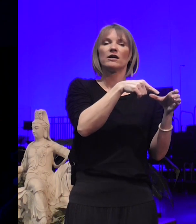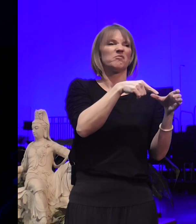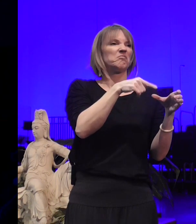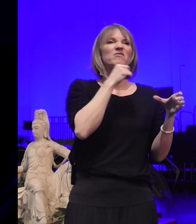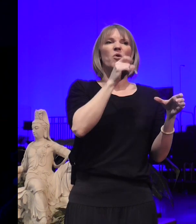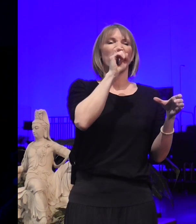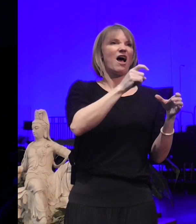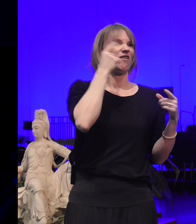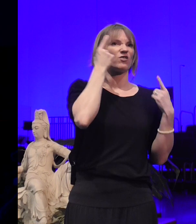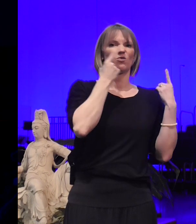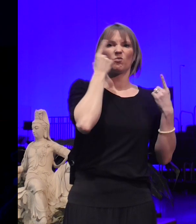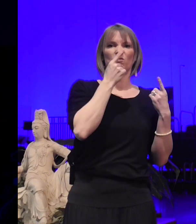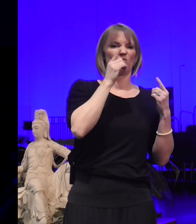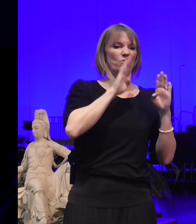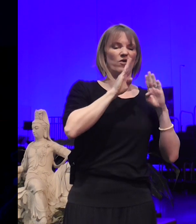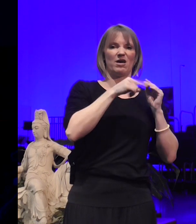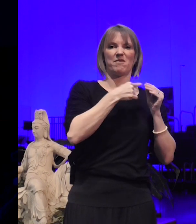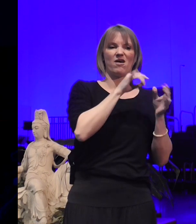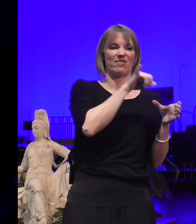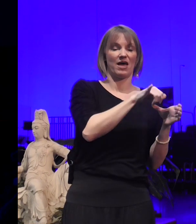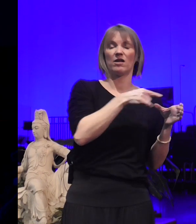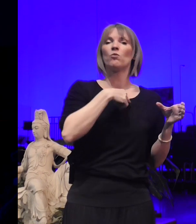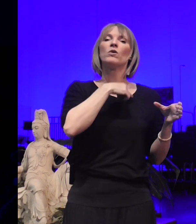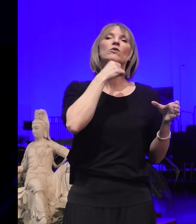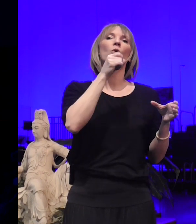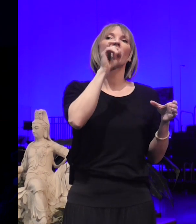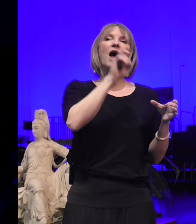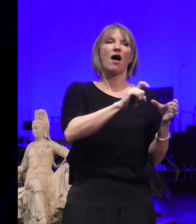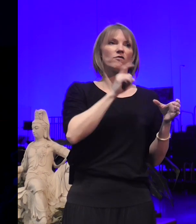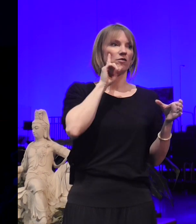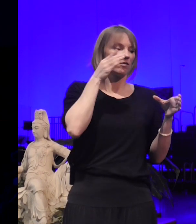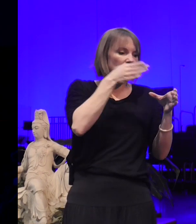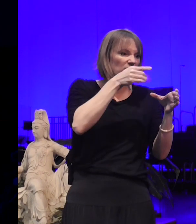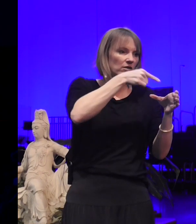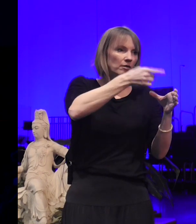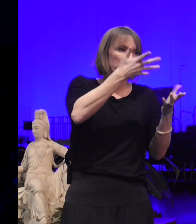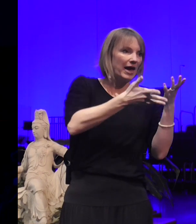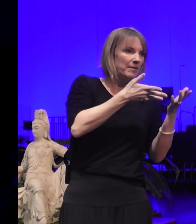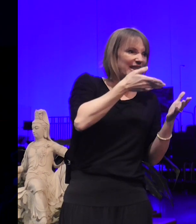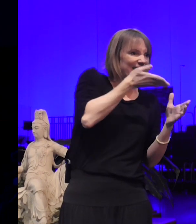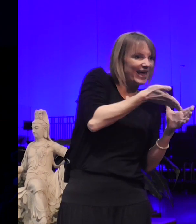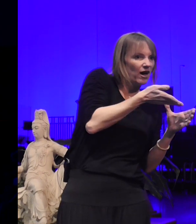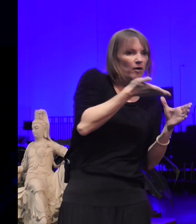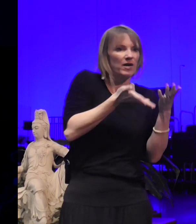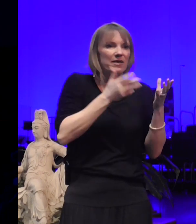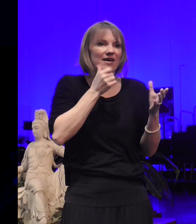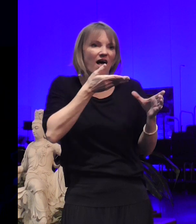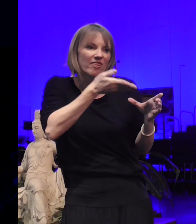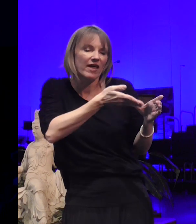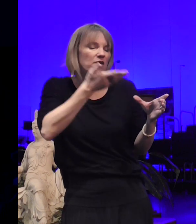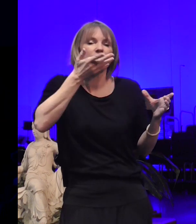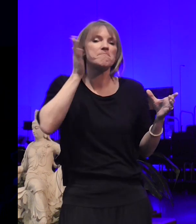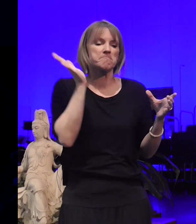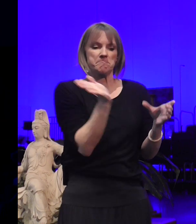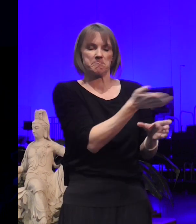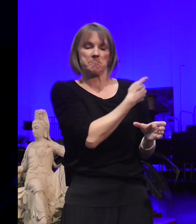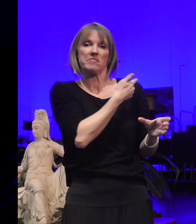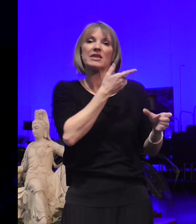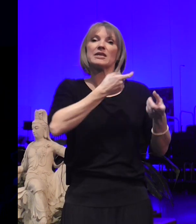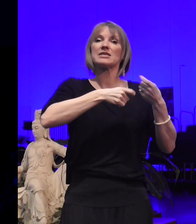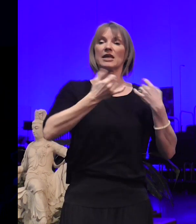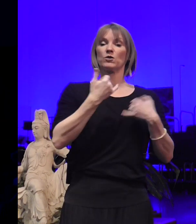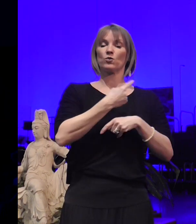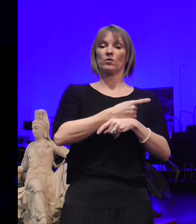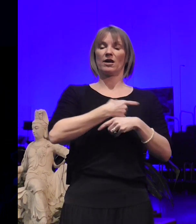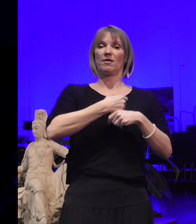concern us. In fact, we do not even need to bother ourselves with what may or may not be there. What we need to do is to start today to